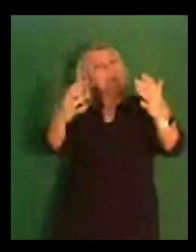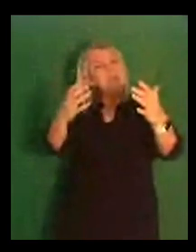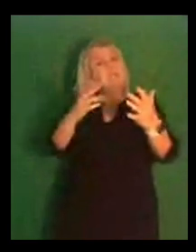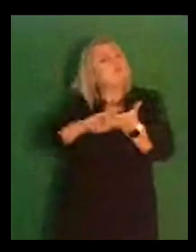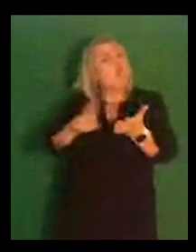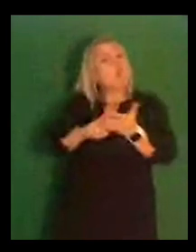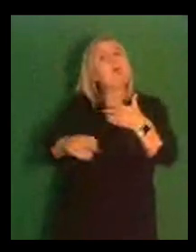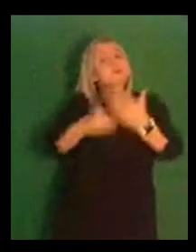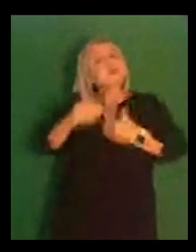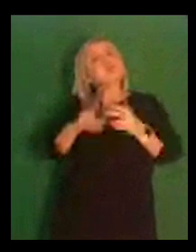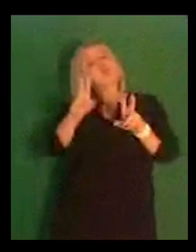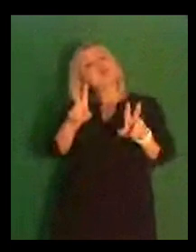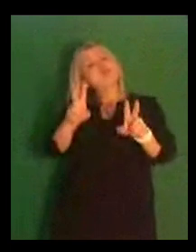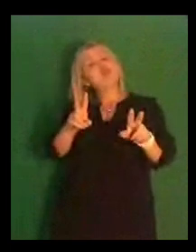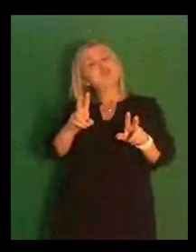that you ended up presenting?